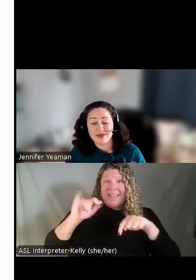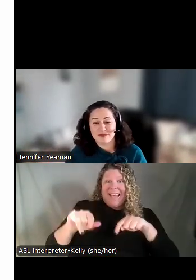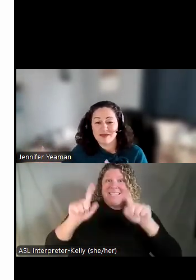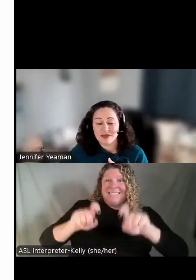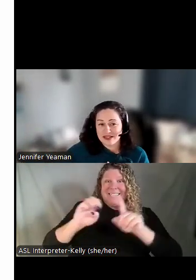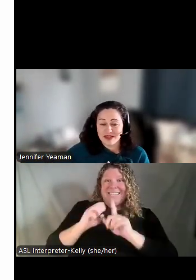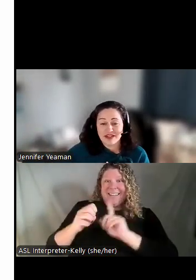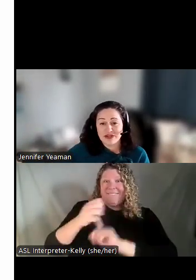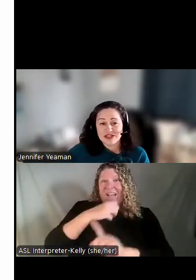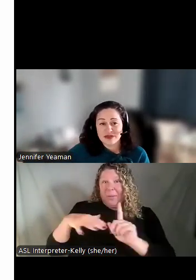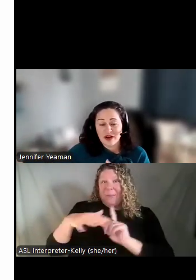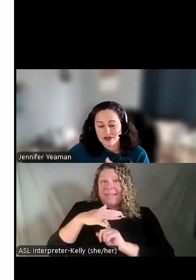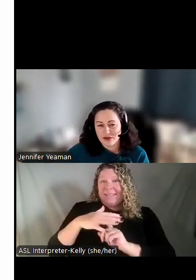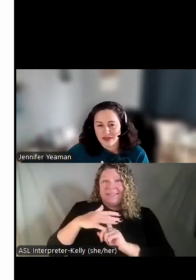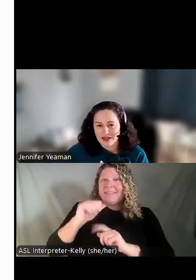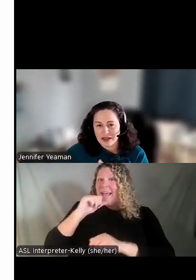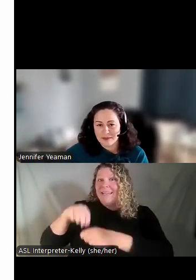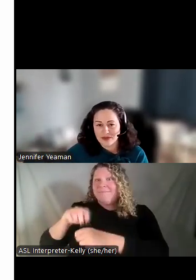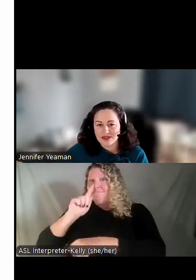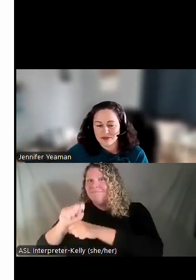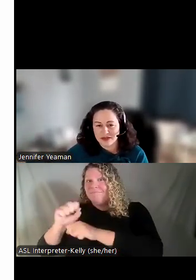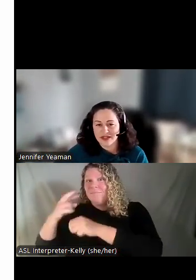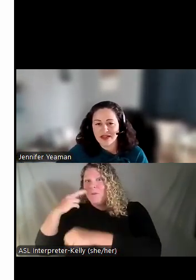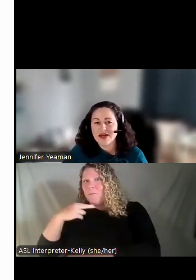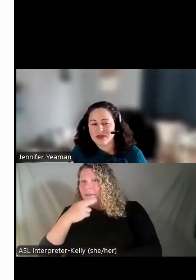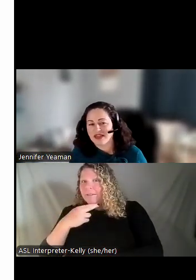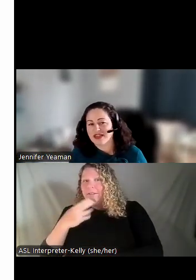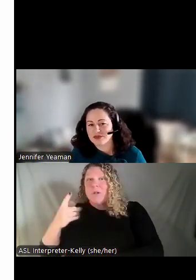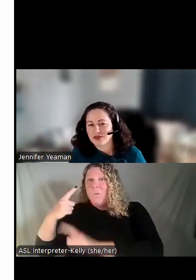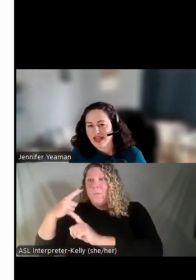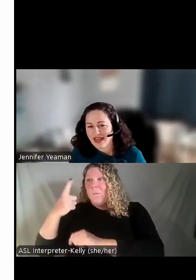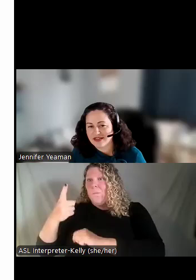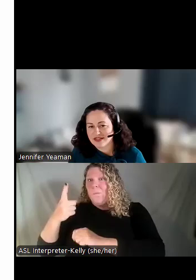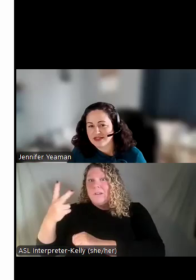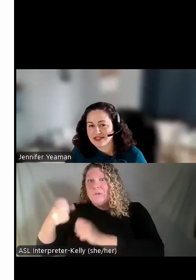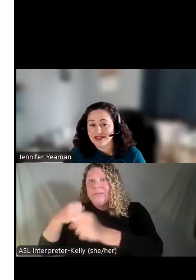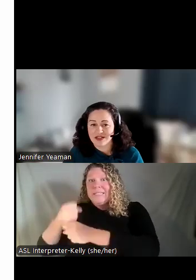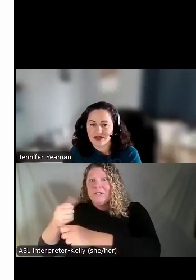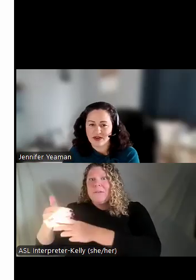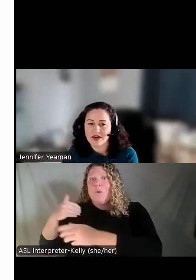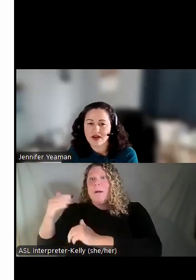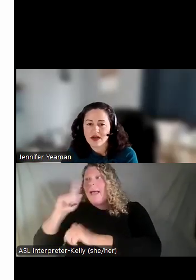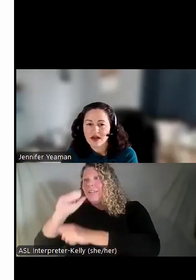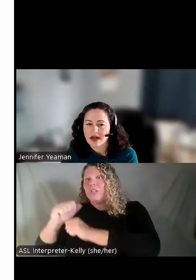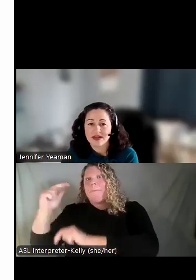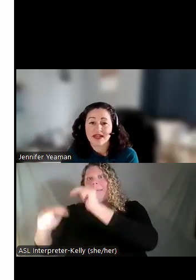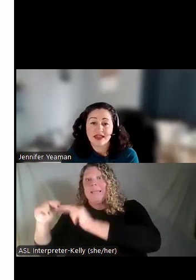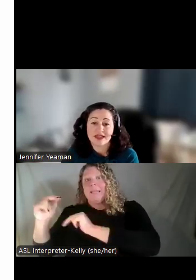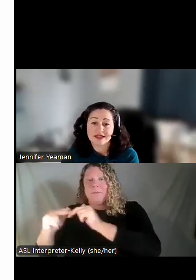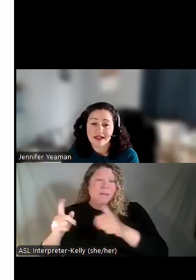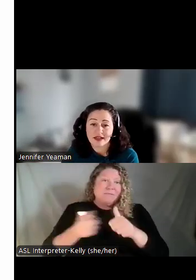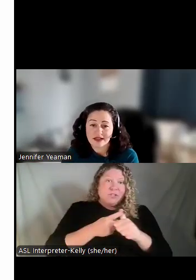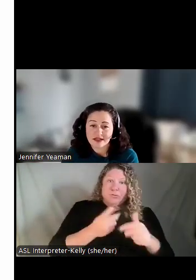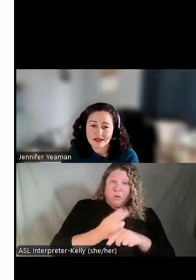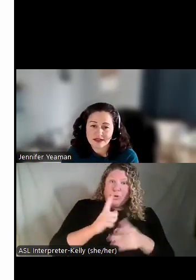great example. Maybe it was going to be a year or two out before they built a building, but they used what they had to test and learn. And